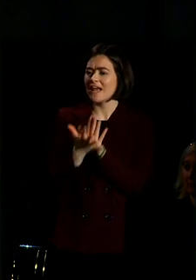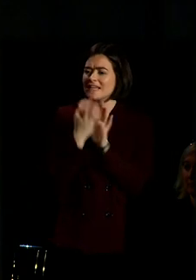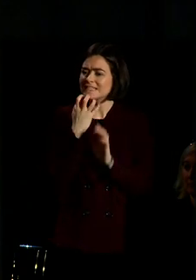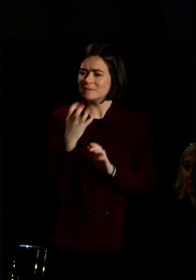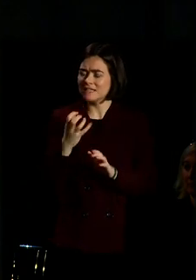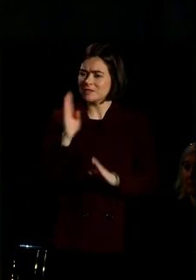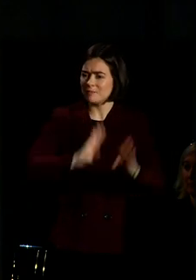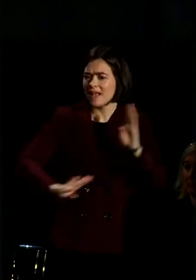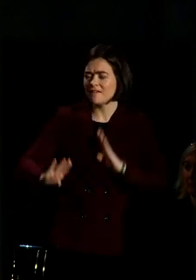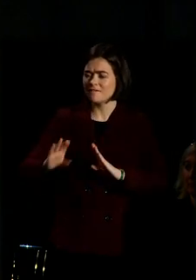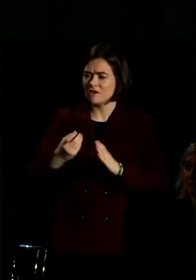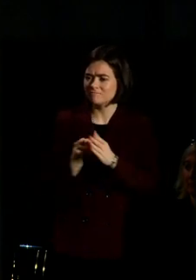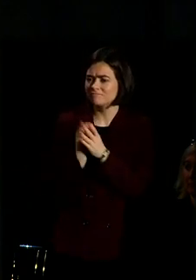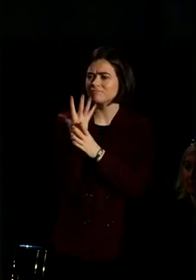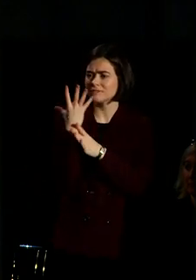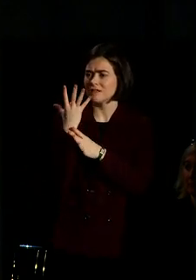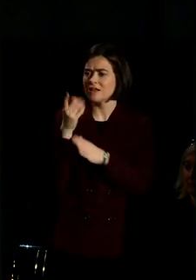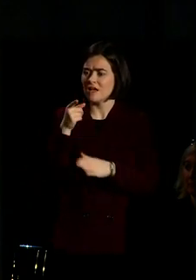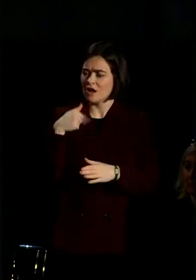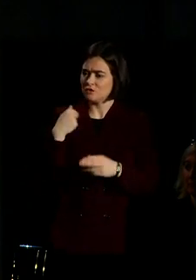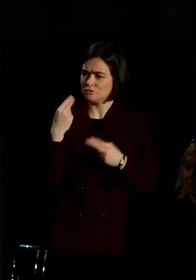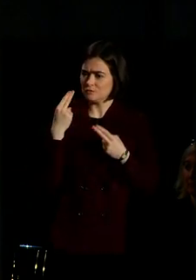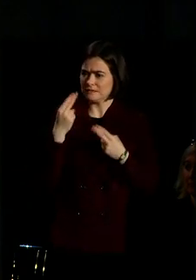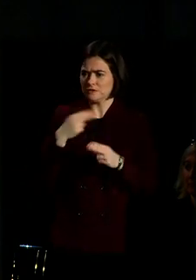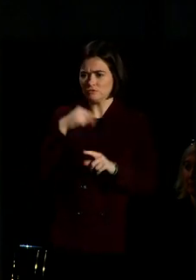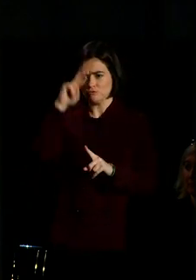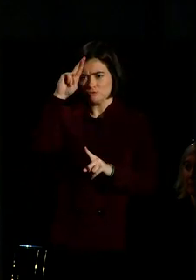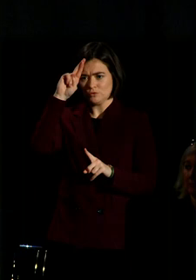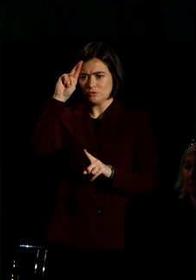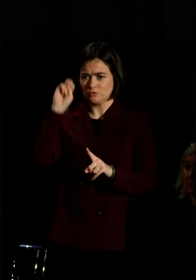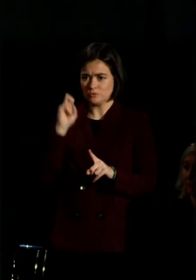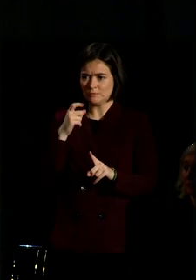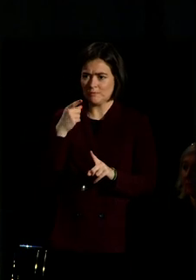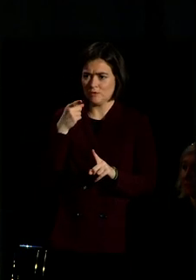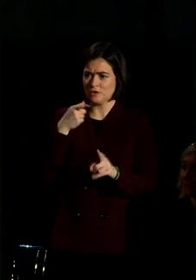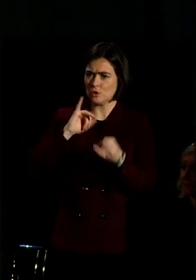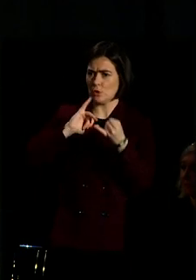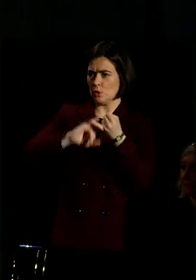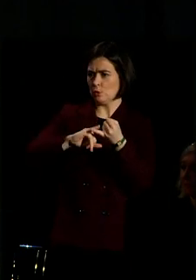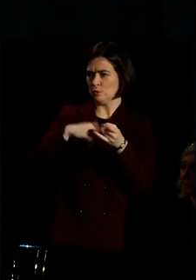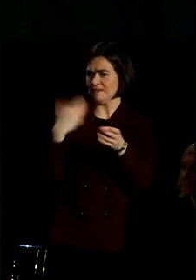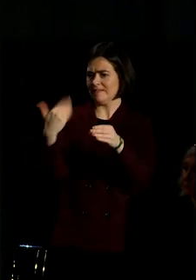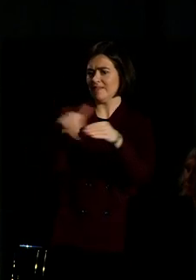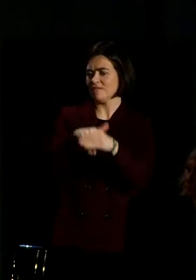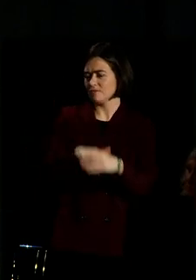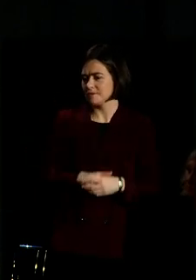current manifestations and remain resolute in combating it where it appears.